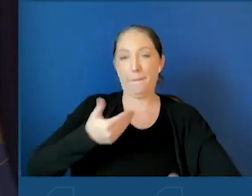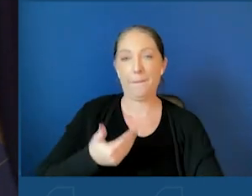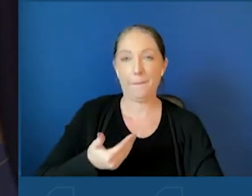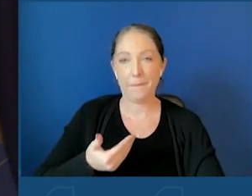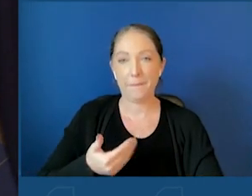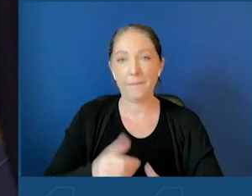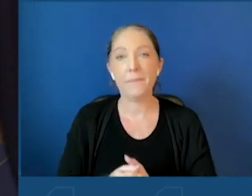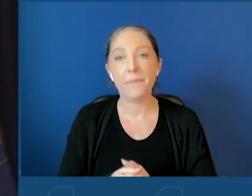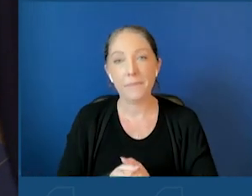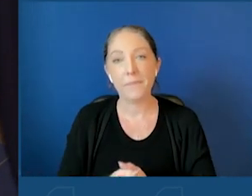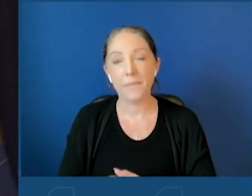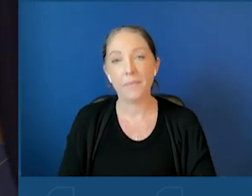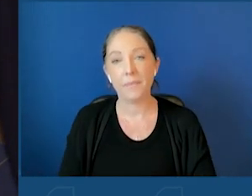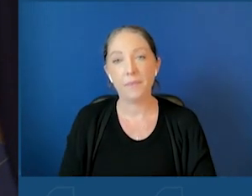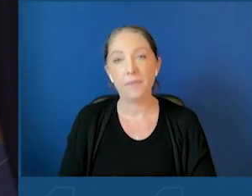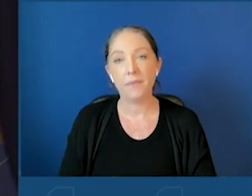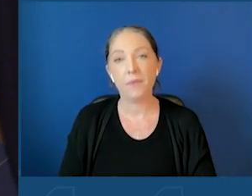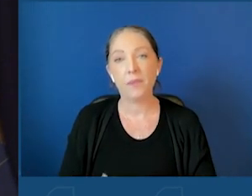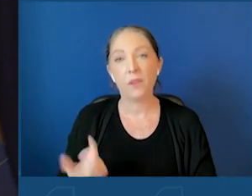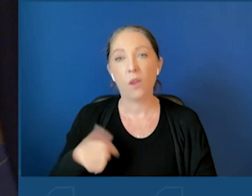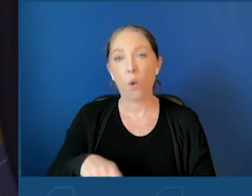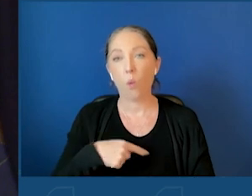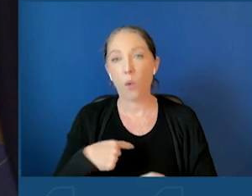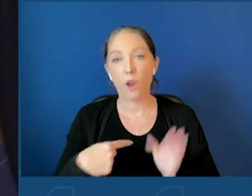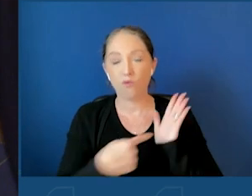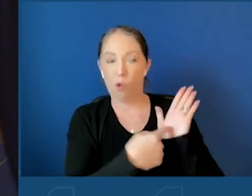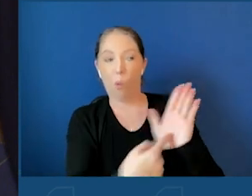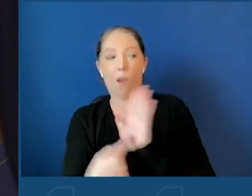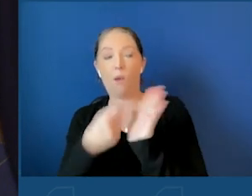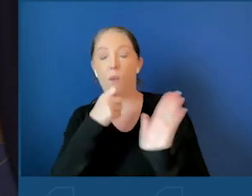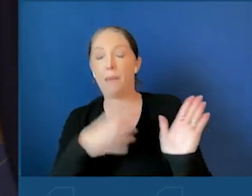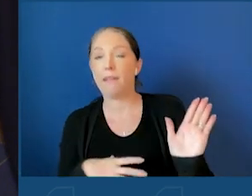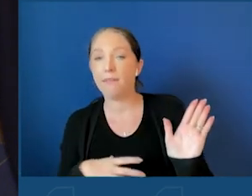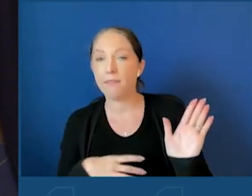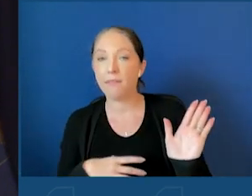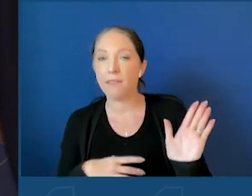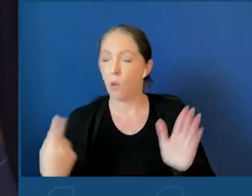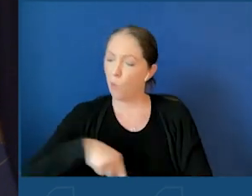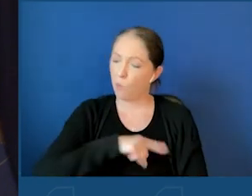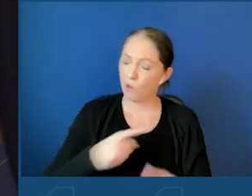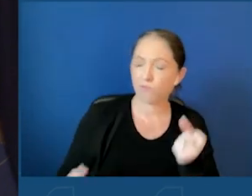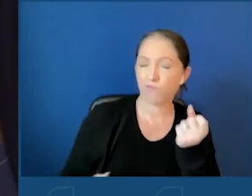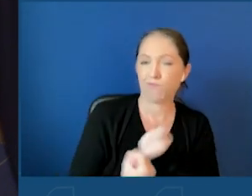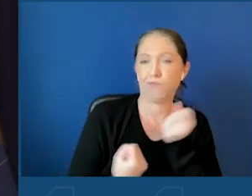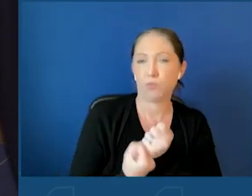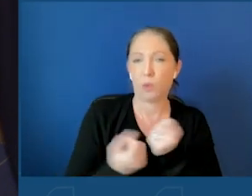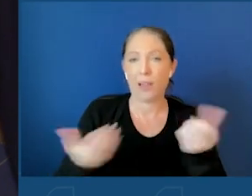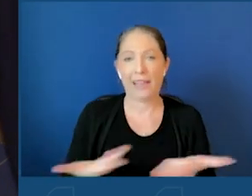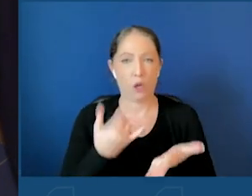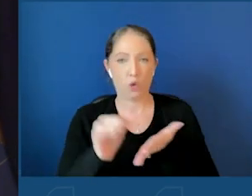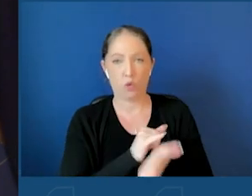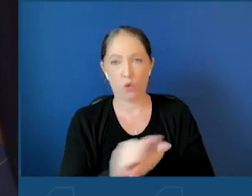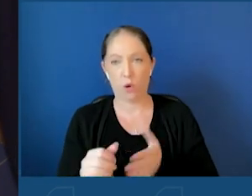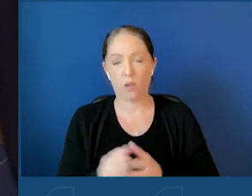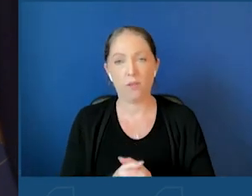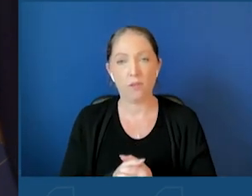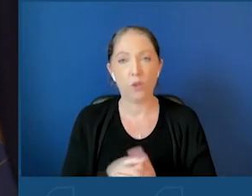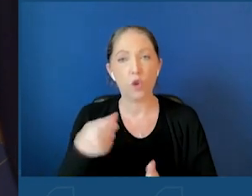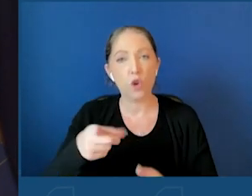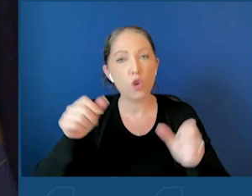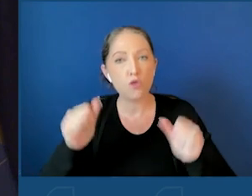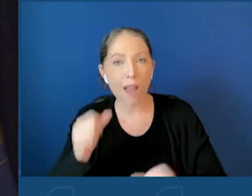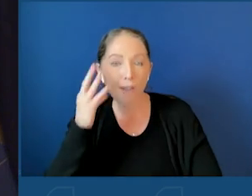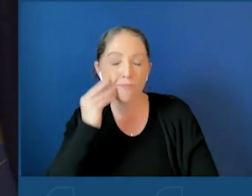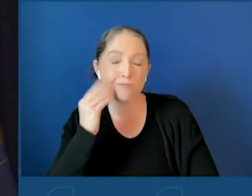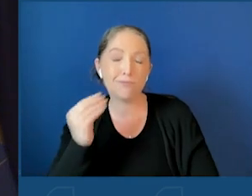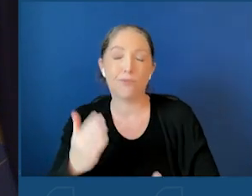in us saying to all New York women that we are here for you in New York State, that you can have that joy in birth,